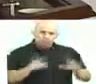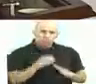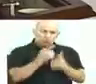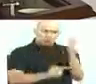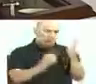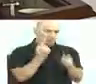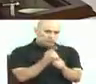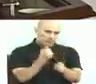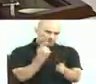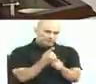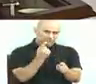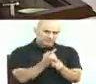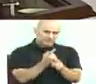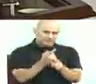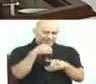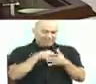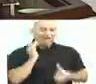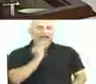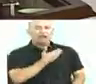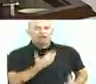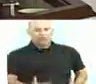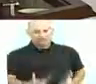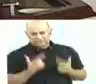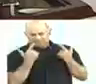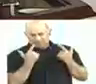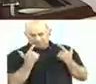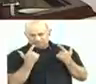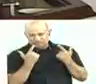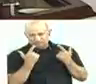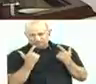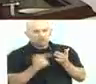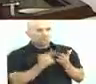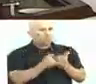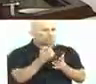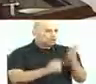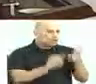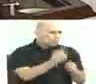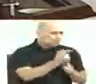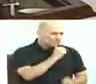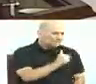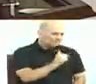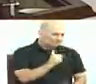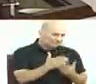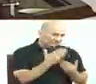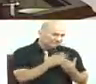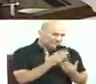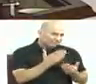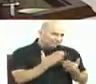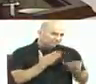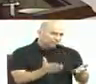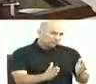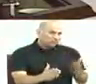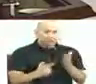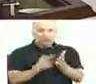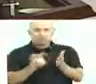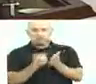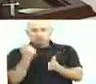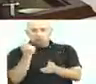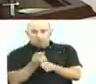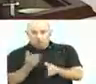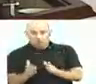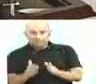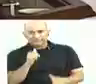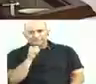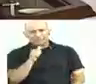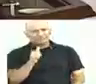is right in our life. Sometimes what is right is not easy. Sometimes what is right is